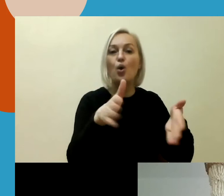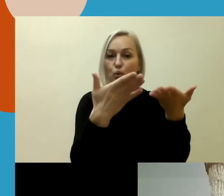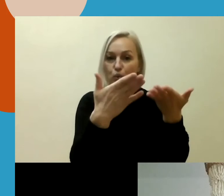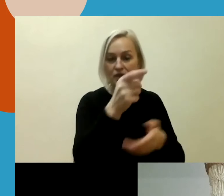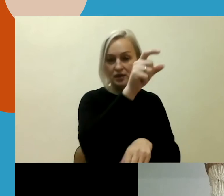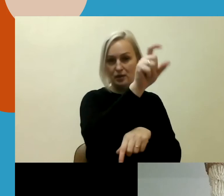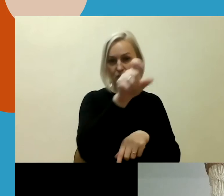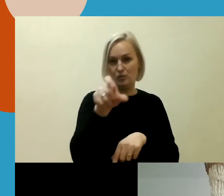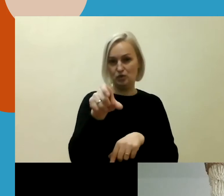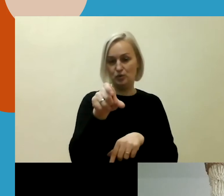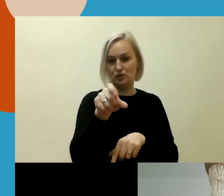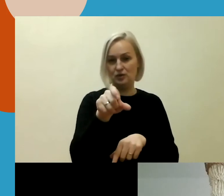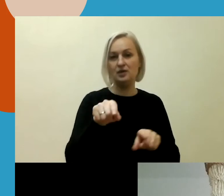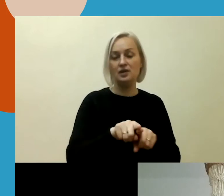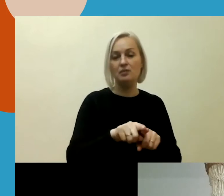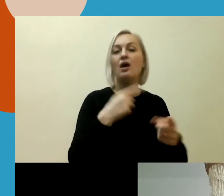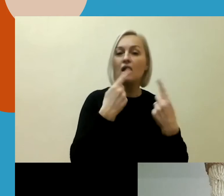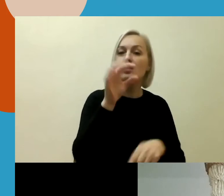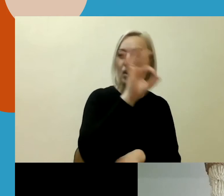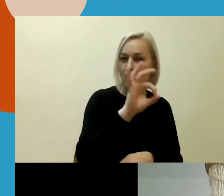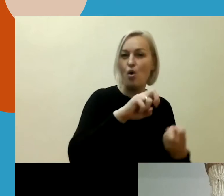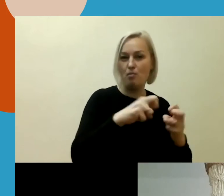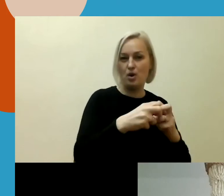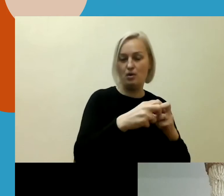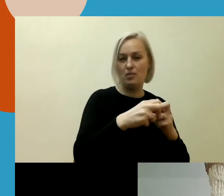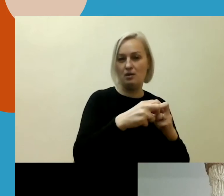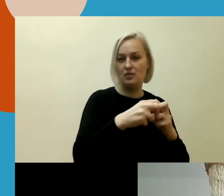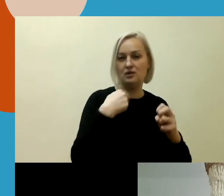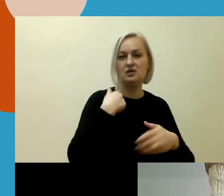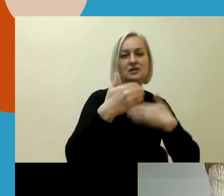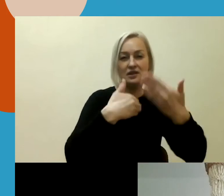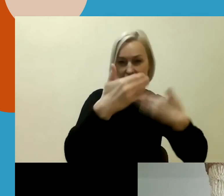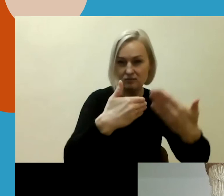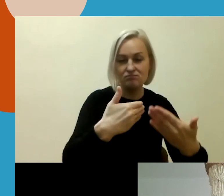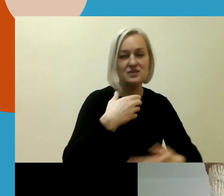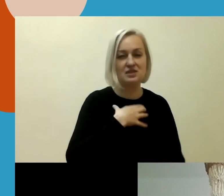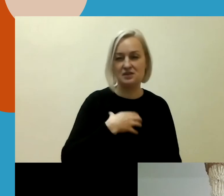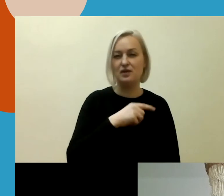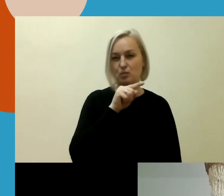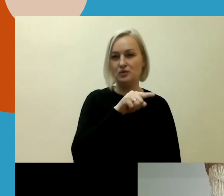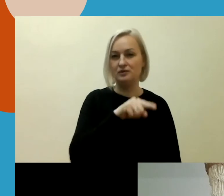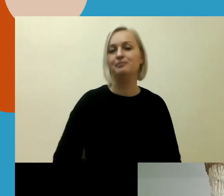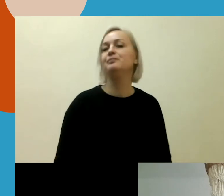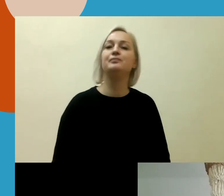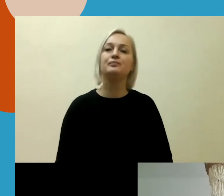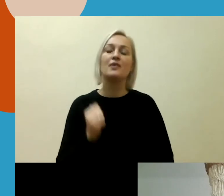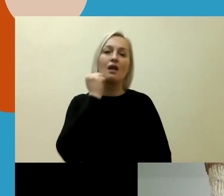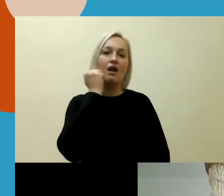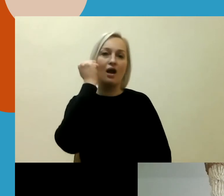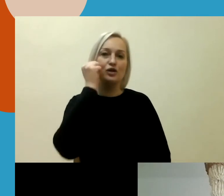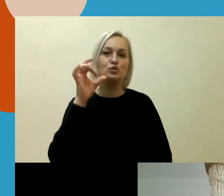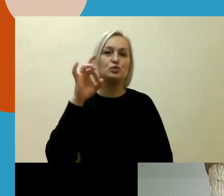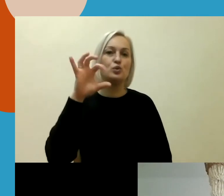not only taught how to understand whether it is a hate crime, and this is very important in order to go